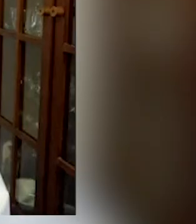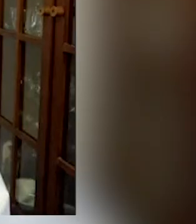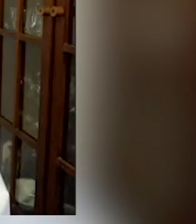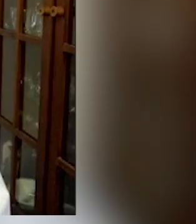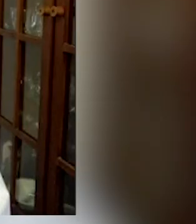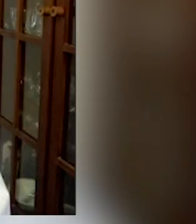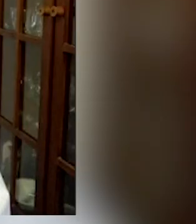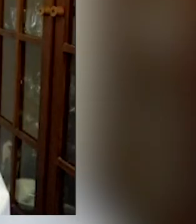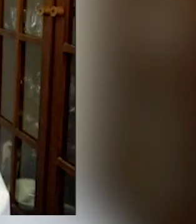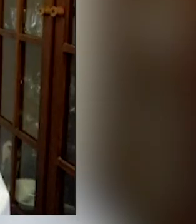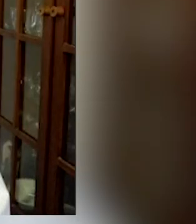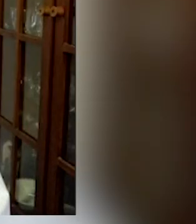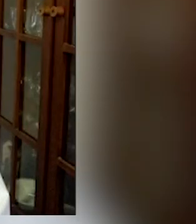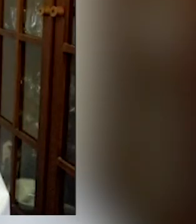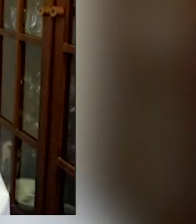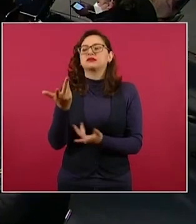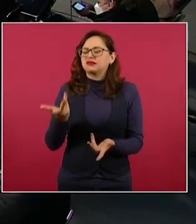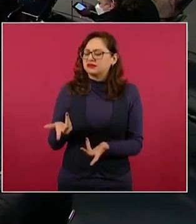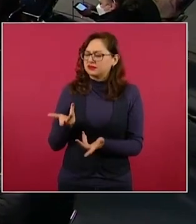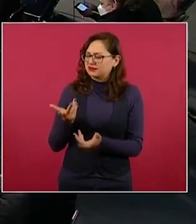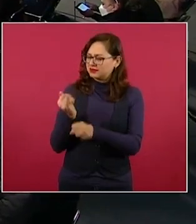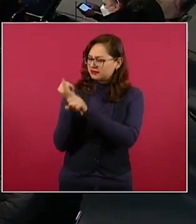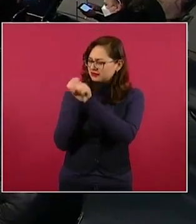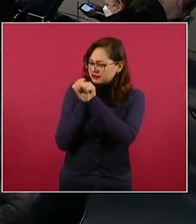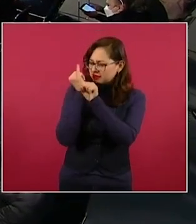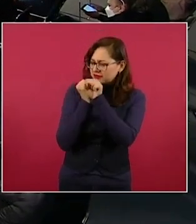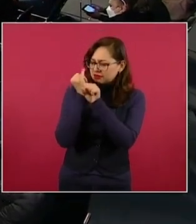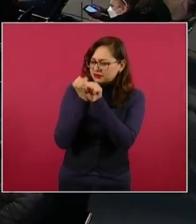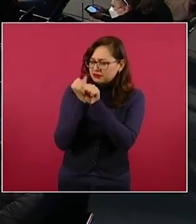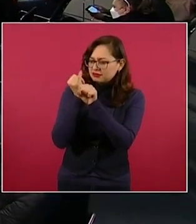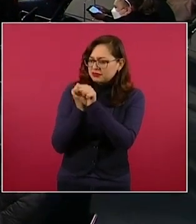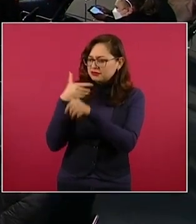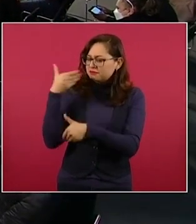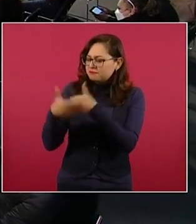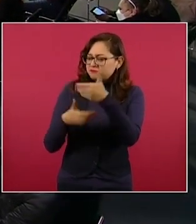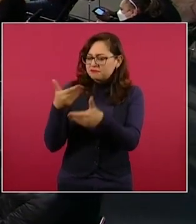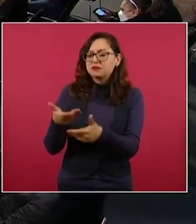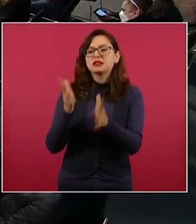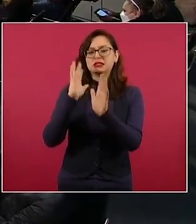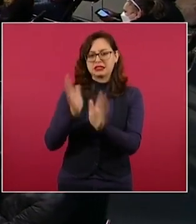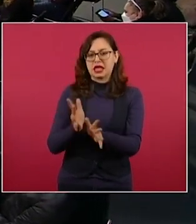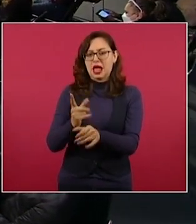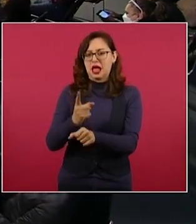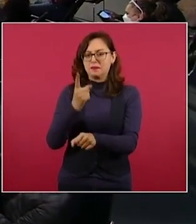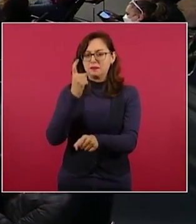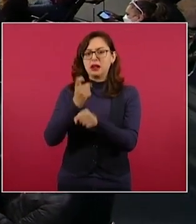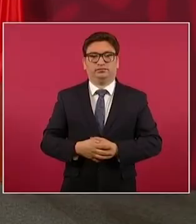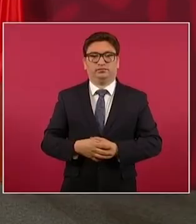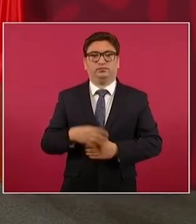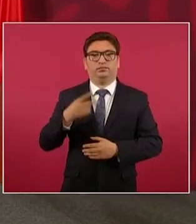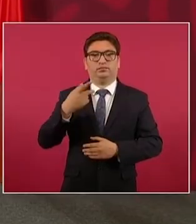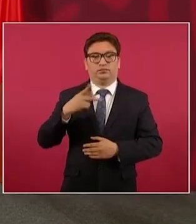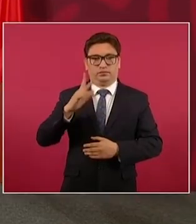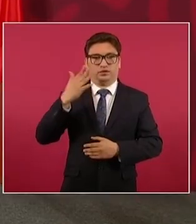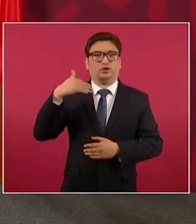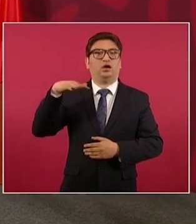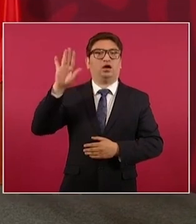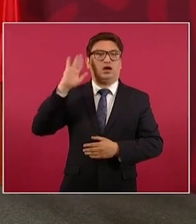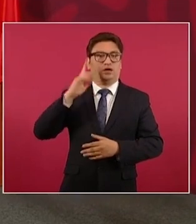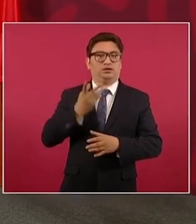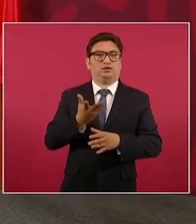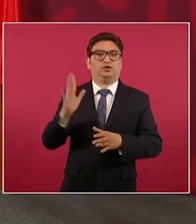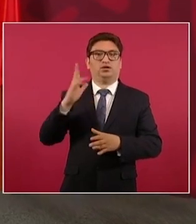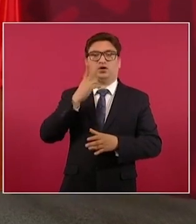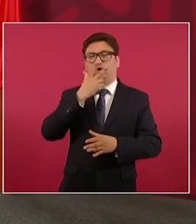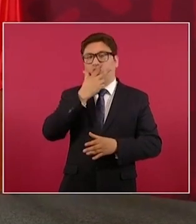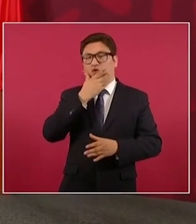in a completely different scenario. Mexican President Andrés Manuel López Obrador is urging the United States to open